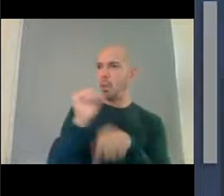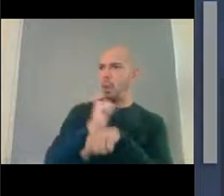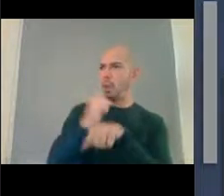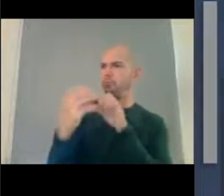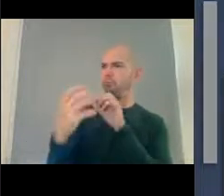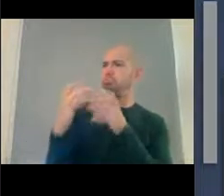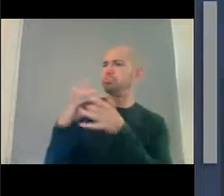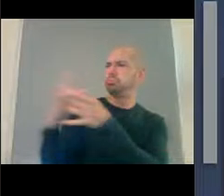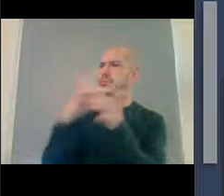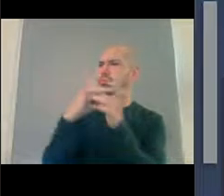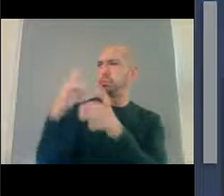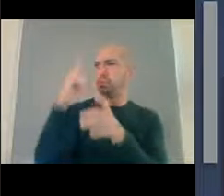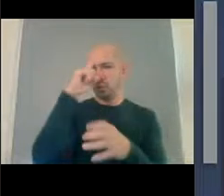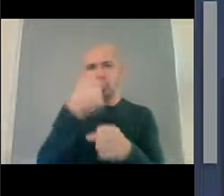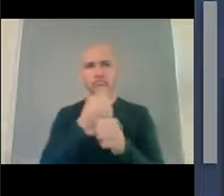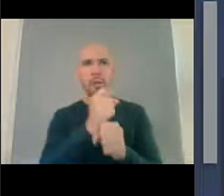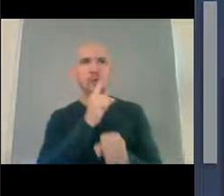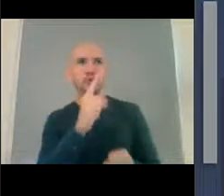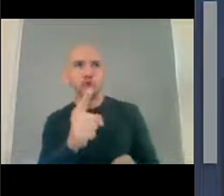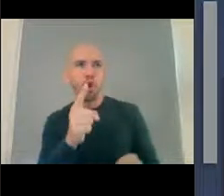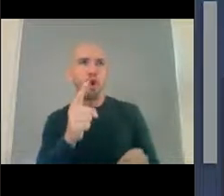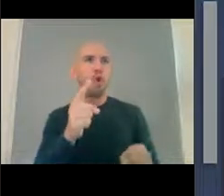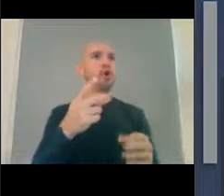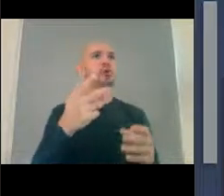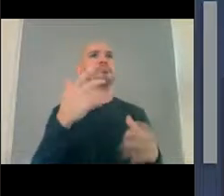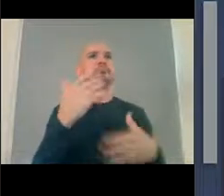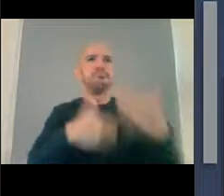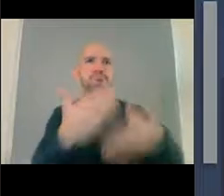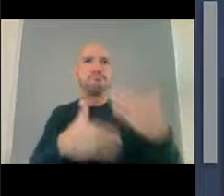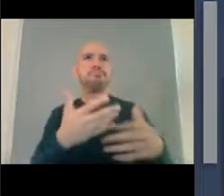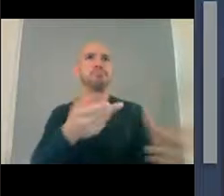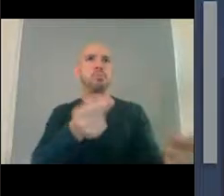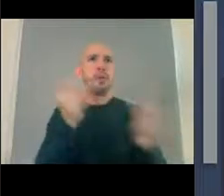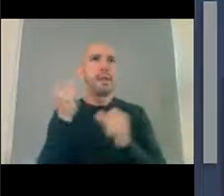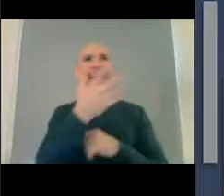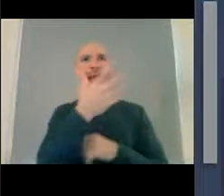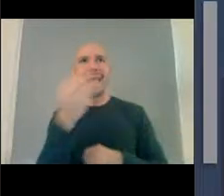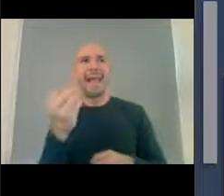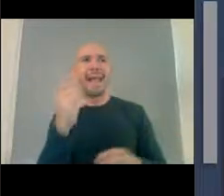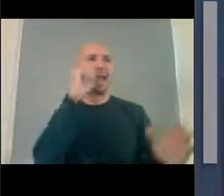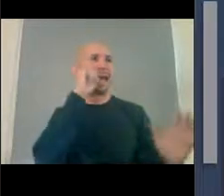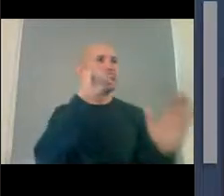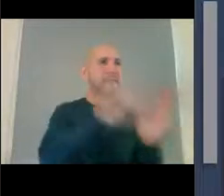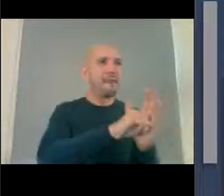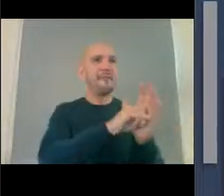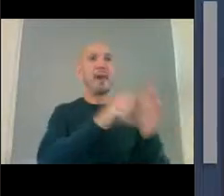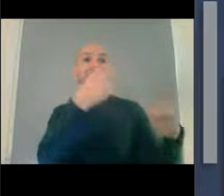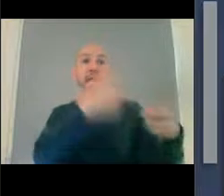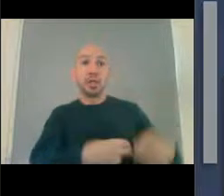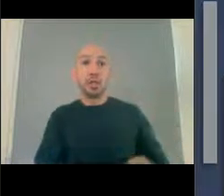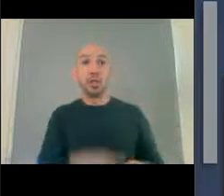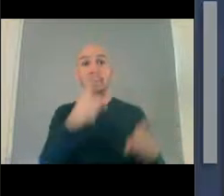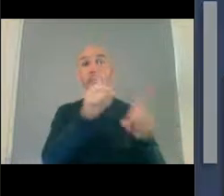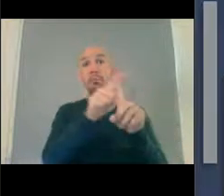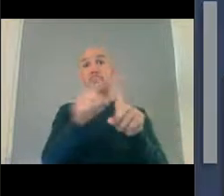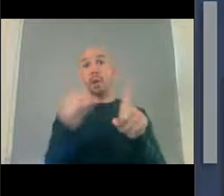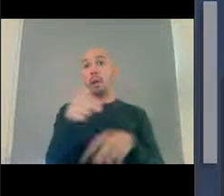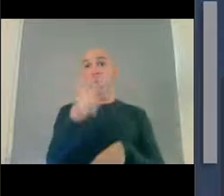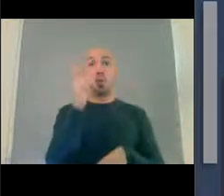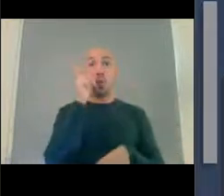approval and to identify issues through the reporting process however as you heard at our last meeting we've identified some issues